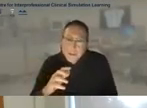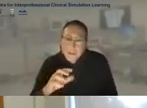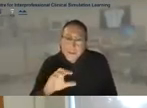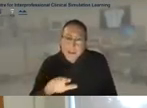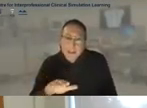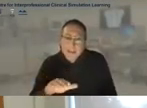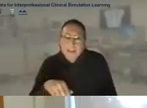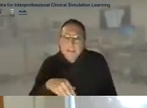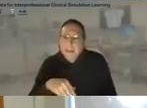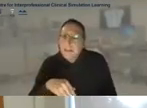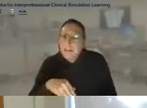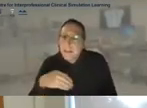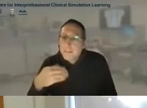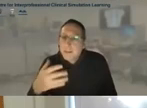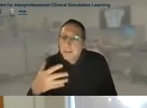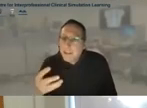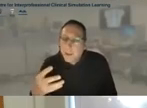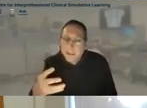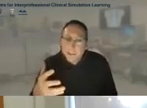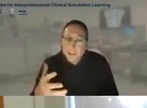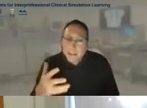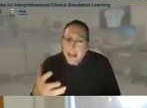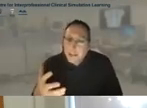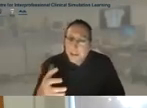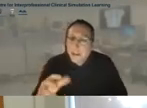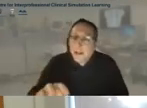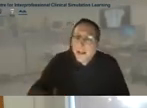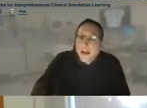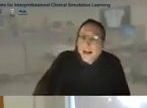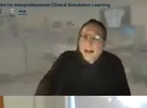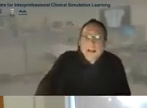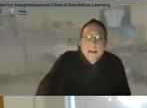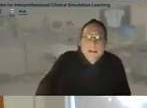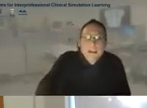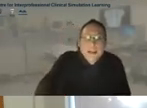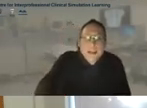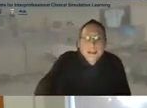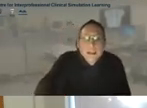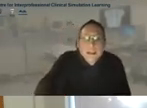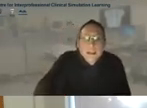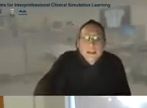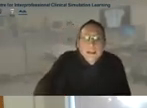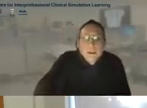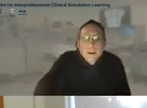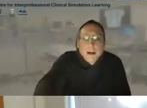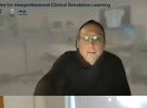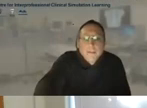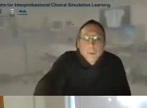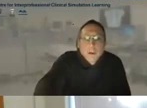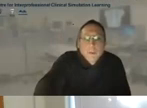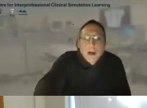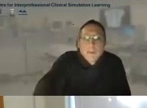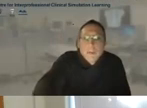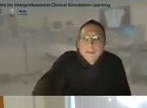to these simulations some resource to be able to capture that content. And so